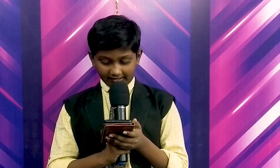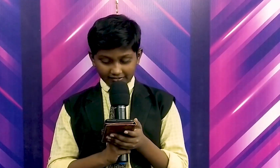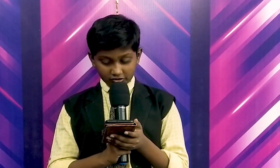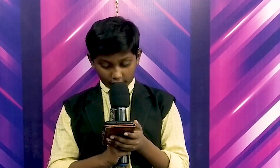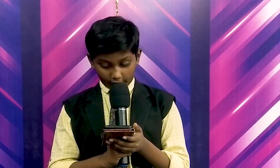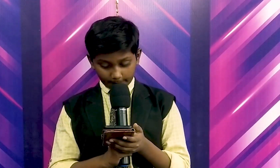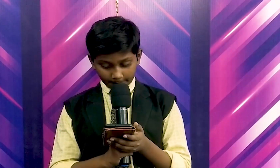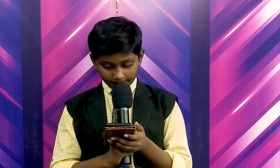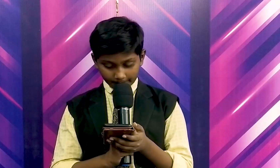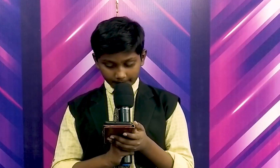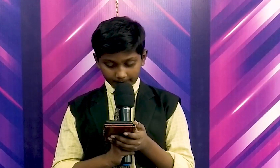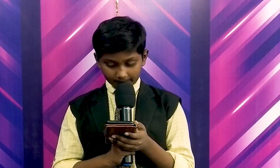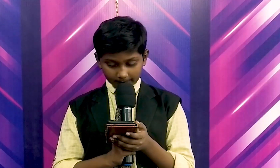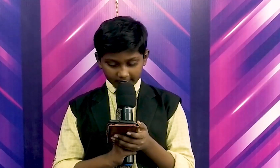Nothing can stop